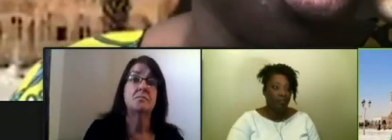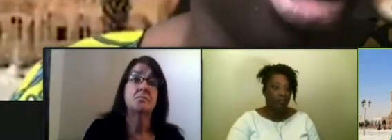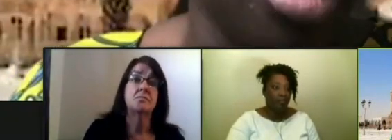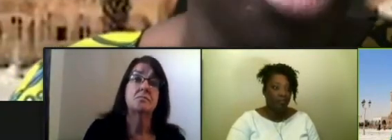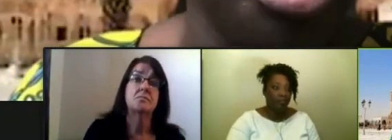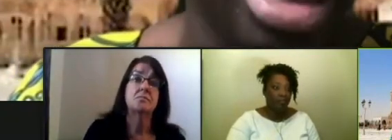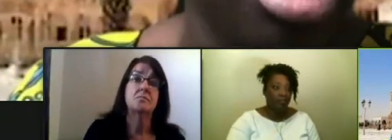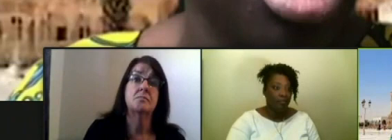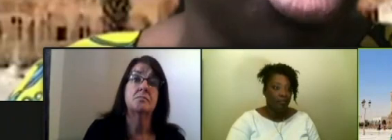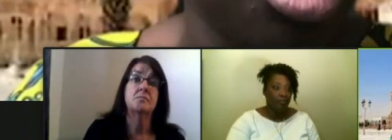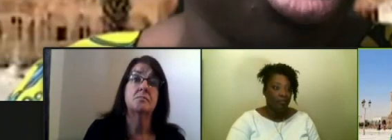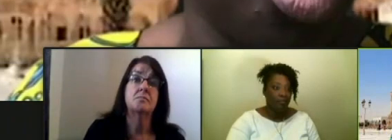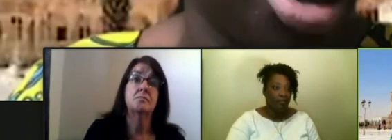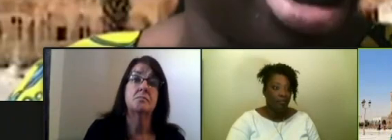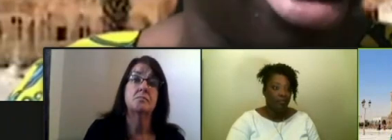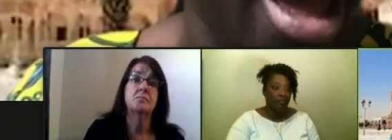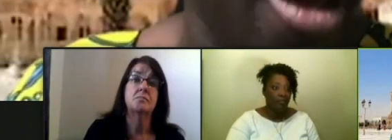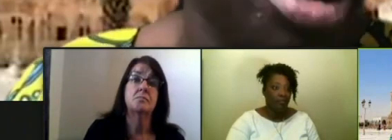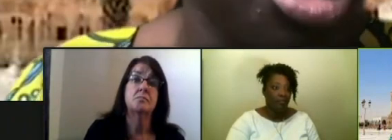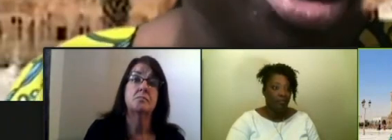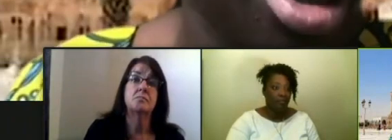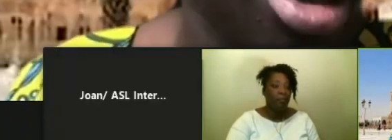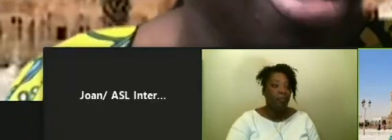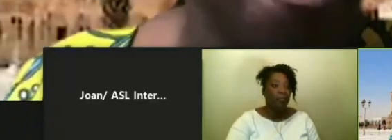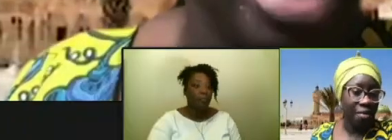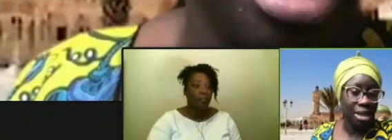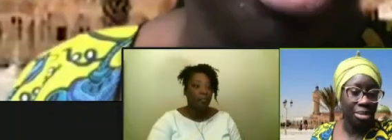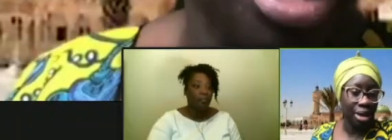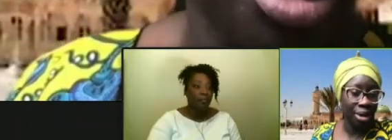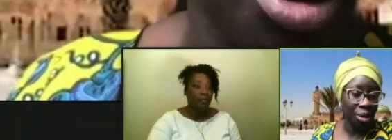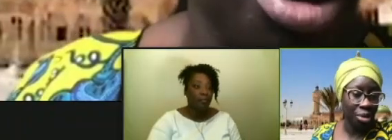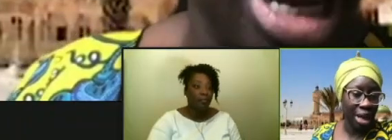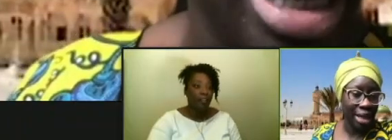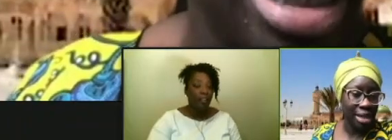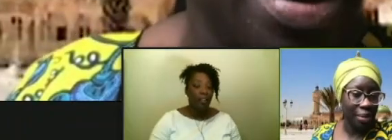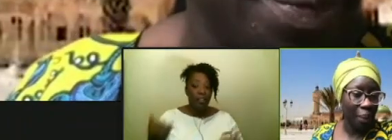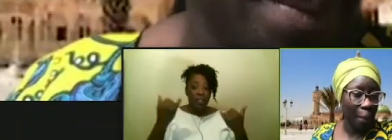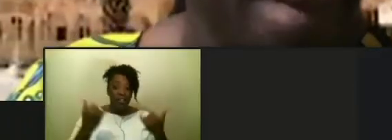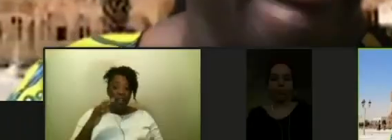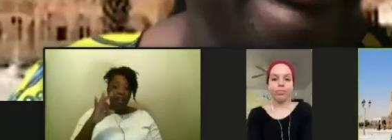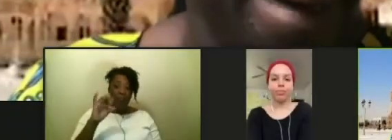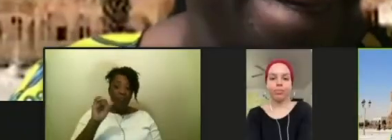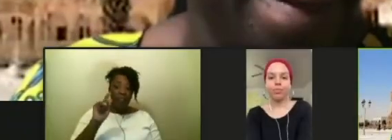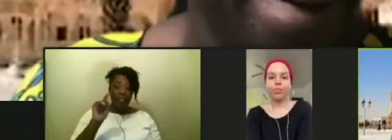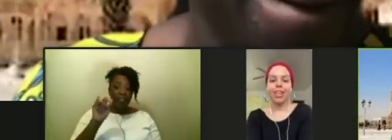also update us on the work that they have been doing. Fatima, you next.